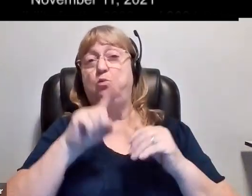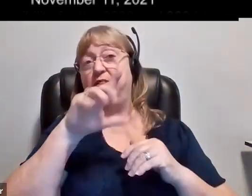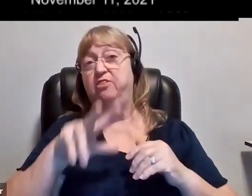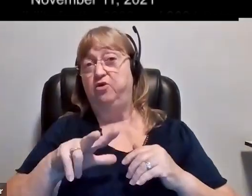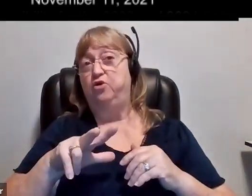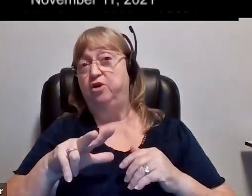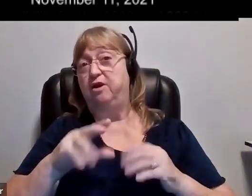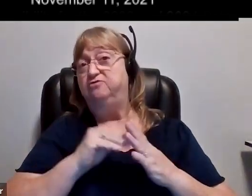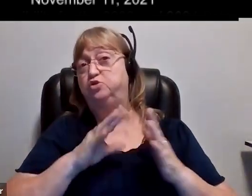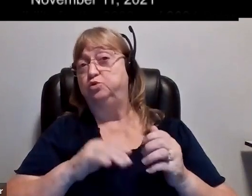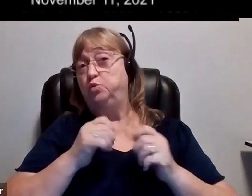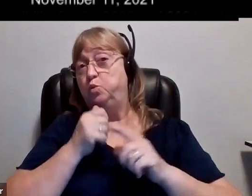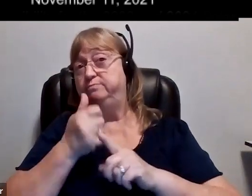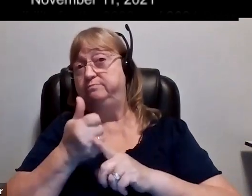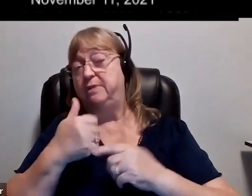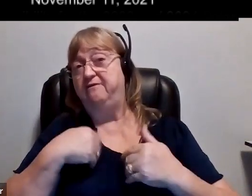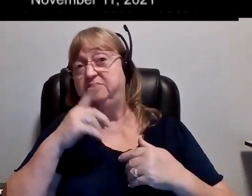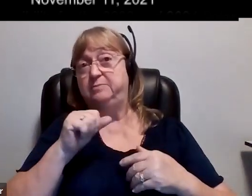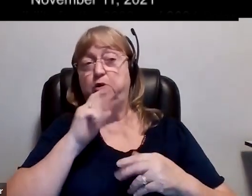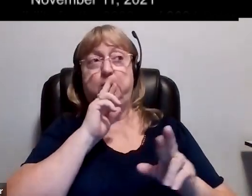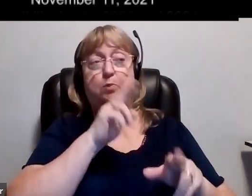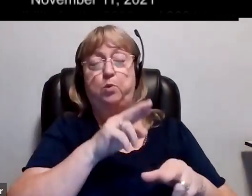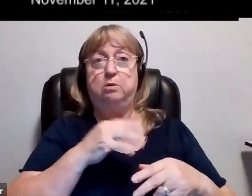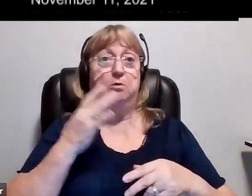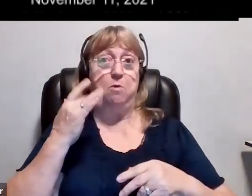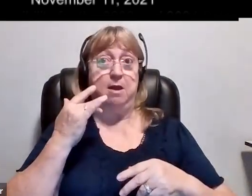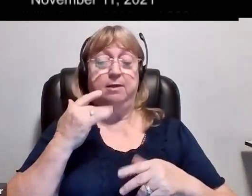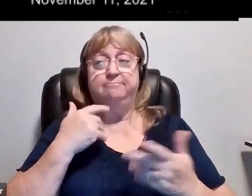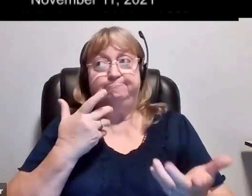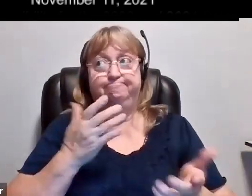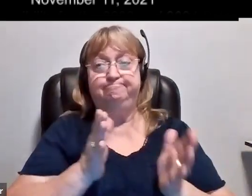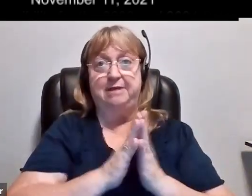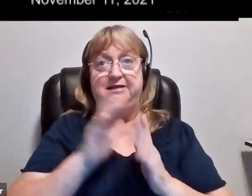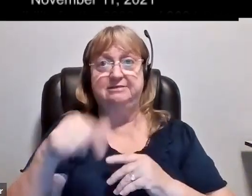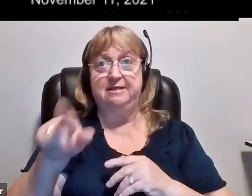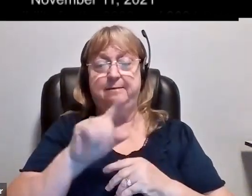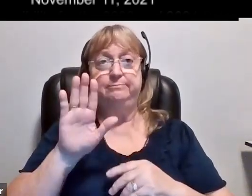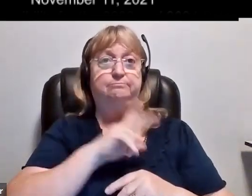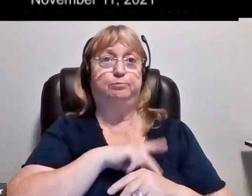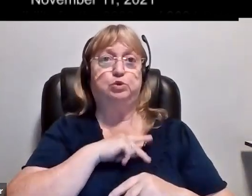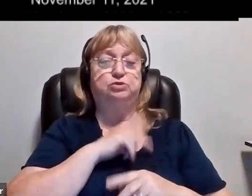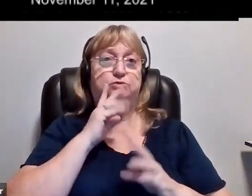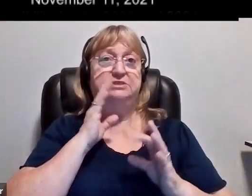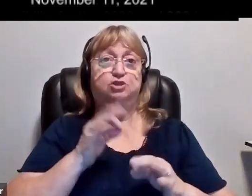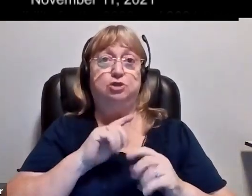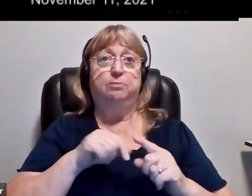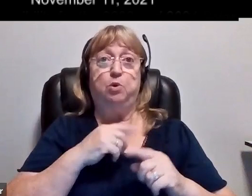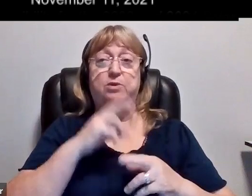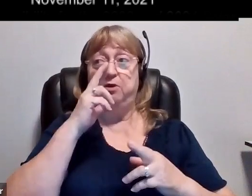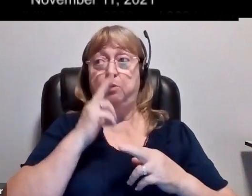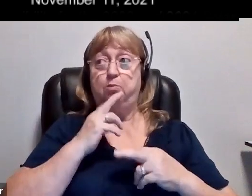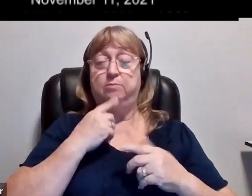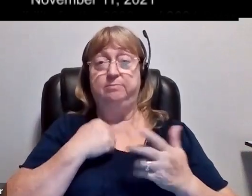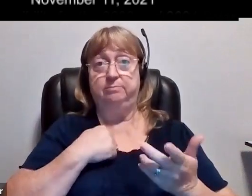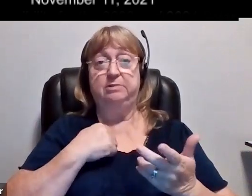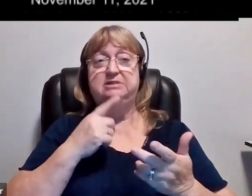to the Disability Services Office. Why? Well, you'd have to ask them, frankly. It's a personal decision. But what's been reported to me many times is students